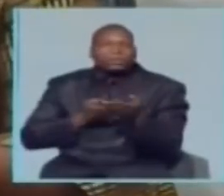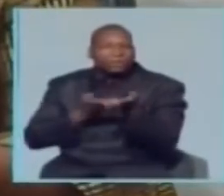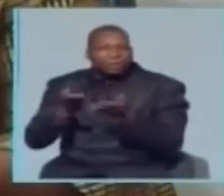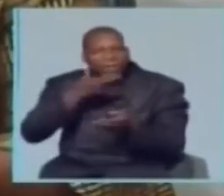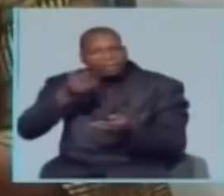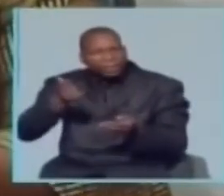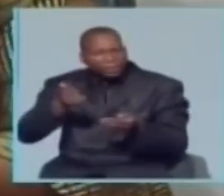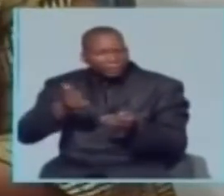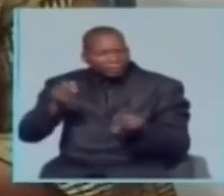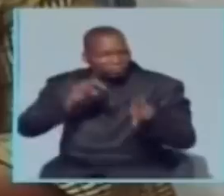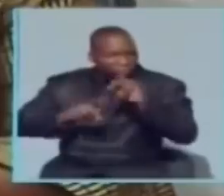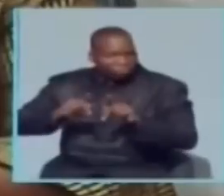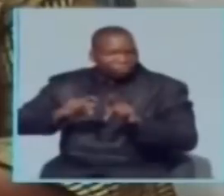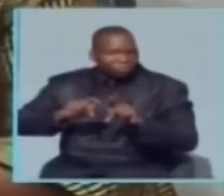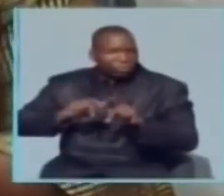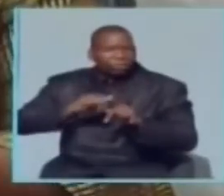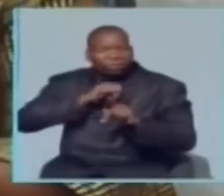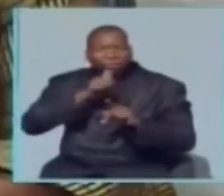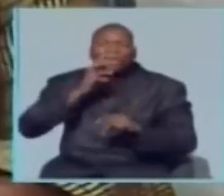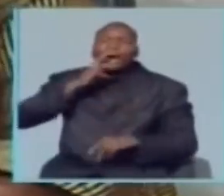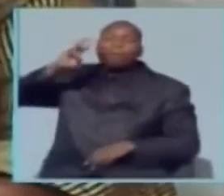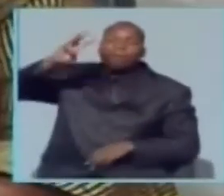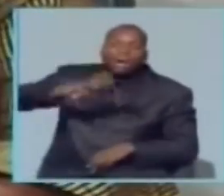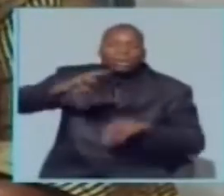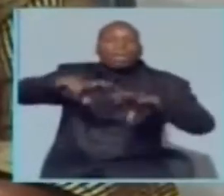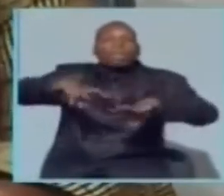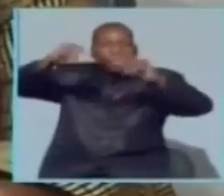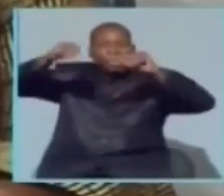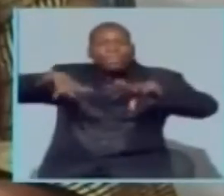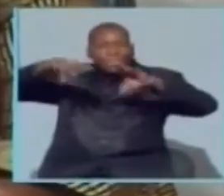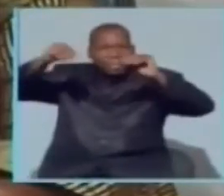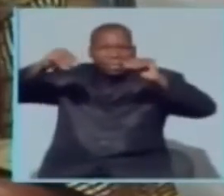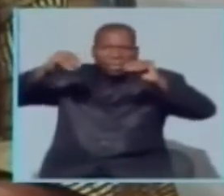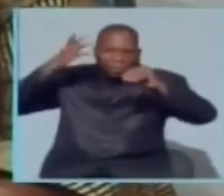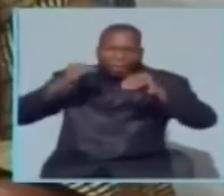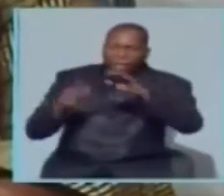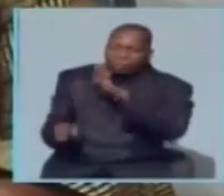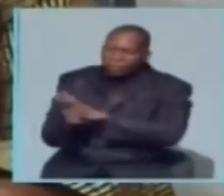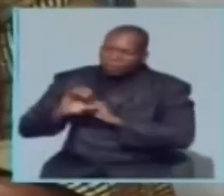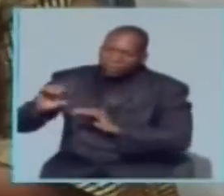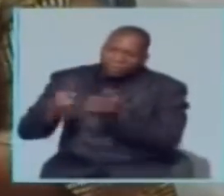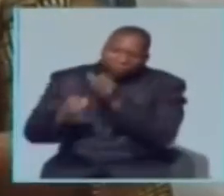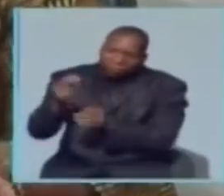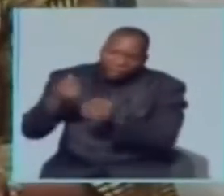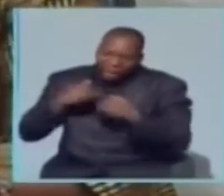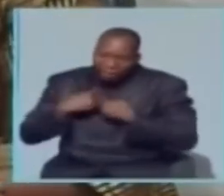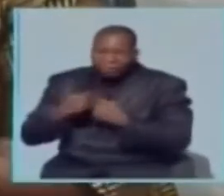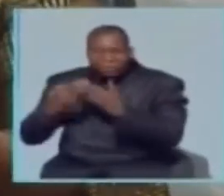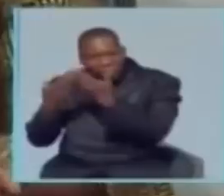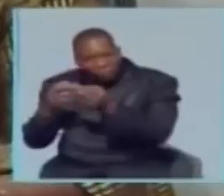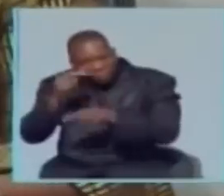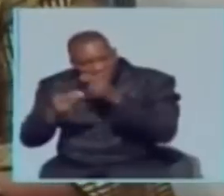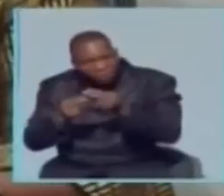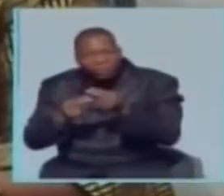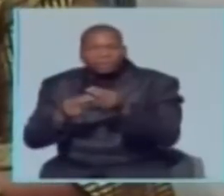situation where load shedding should become worse by saying, let's give the private sector. If they have the money, then we are serving government.